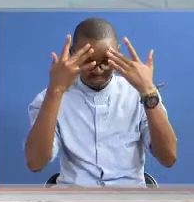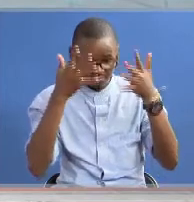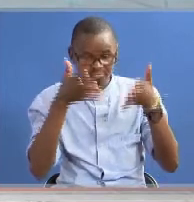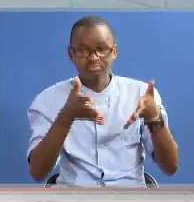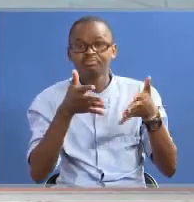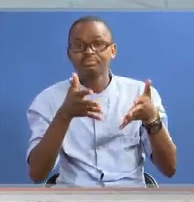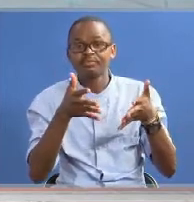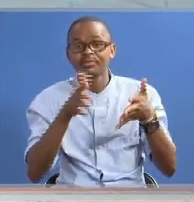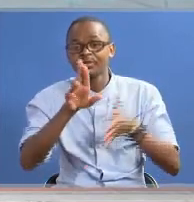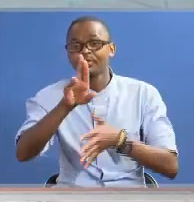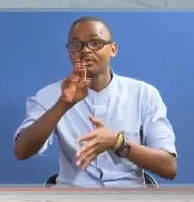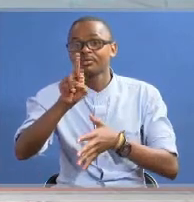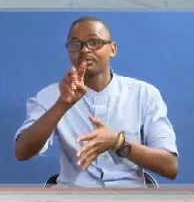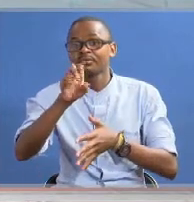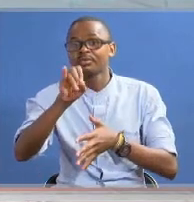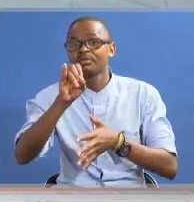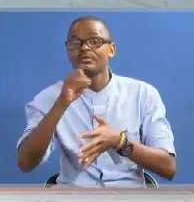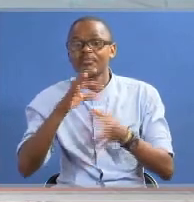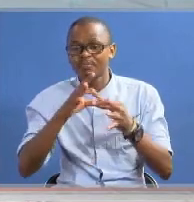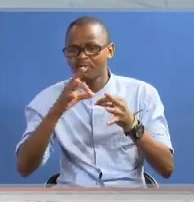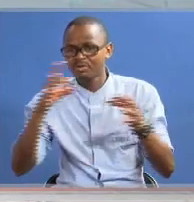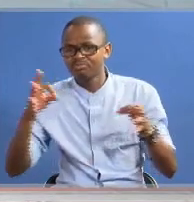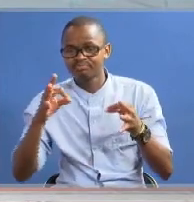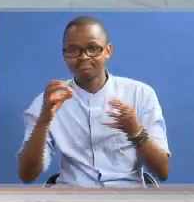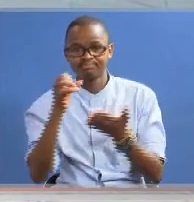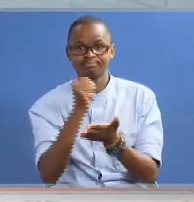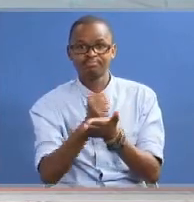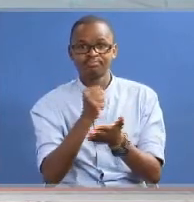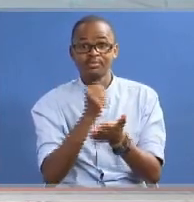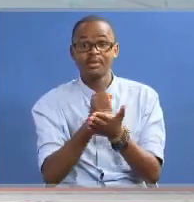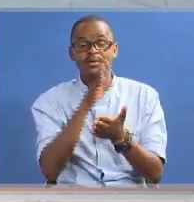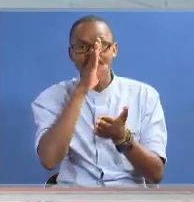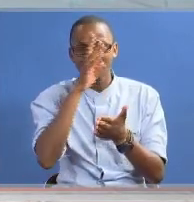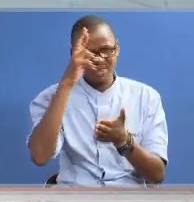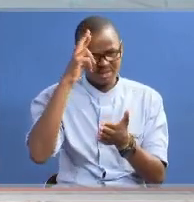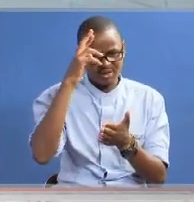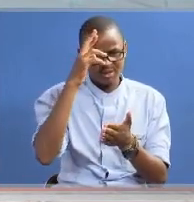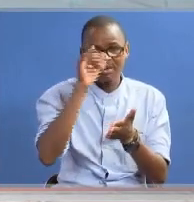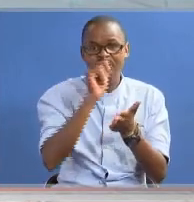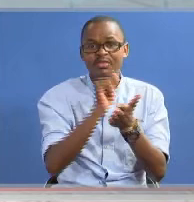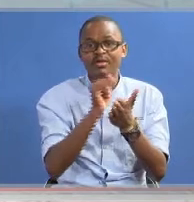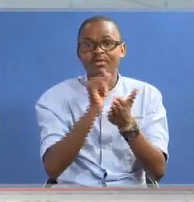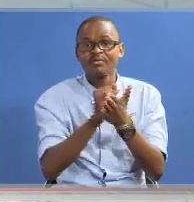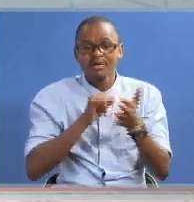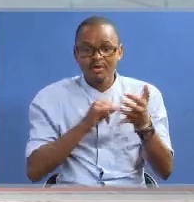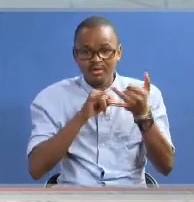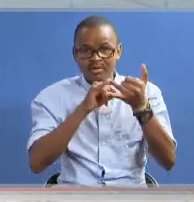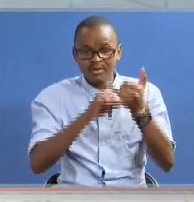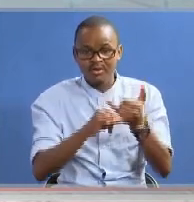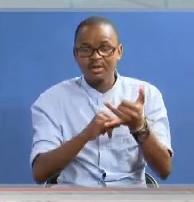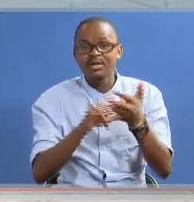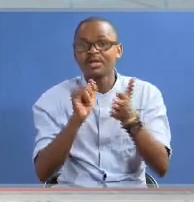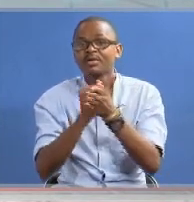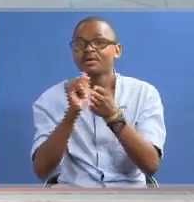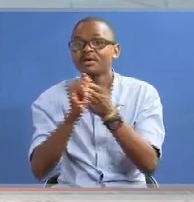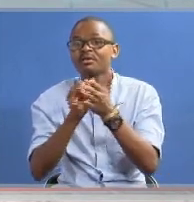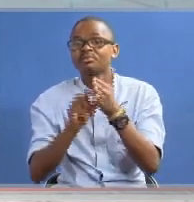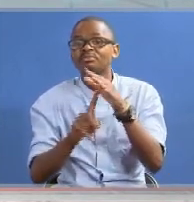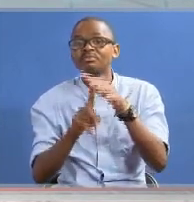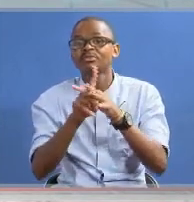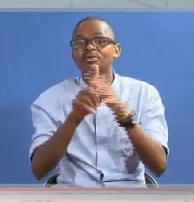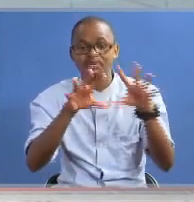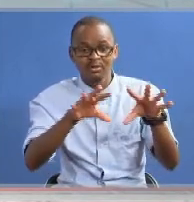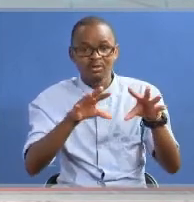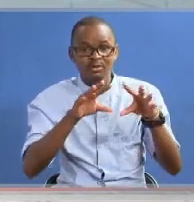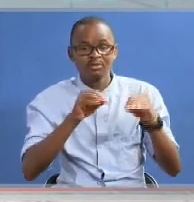avail. Fundi argues that his prolonged state of unemployment could be the reason that prompted his wife, who was temperamental in nature, to